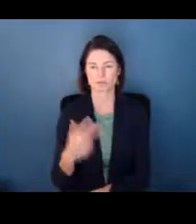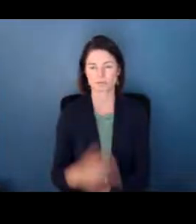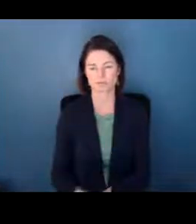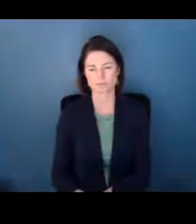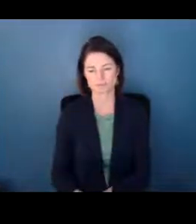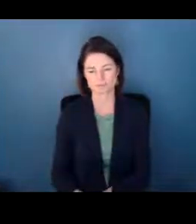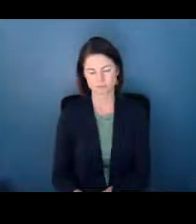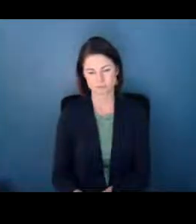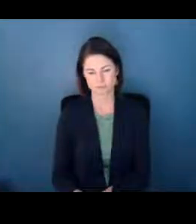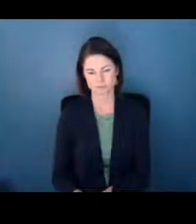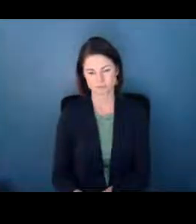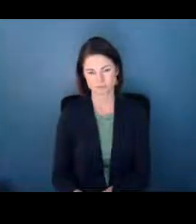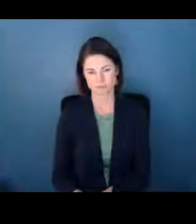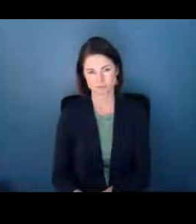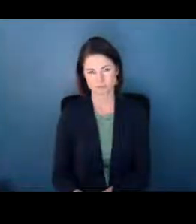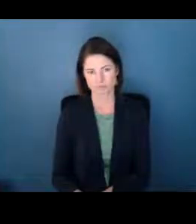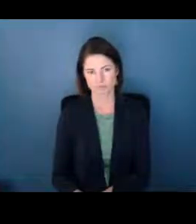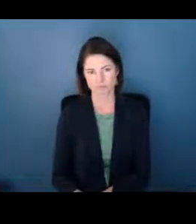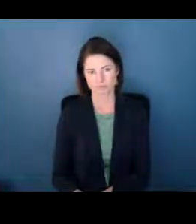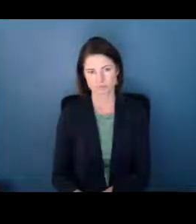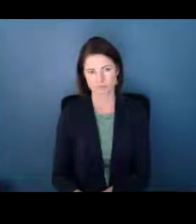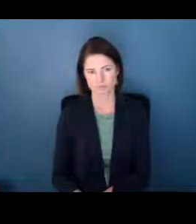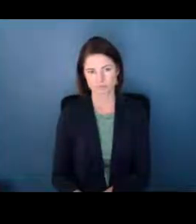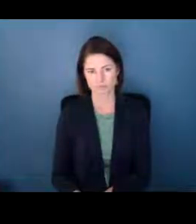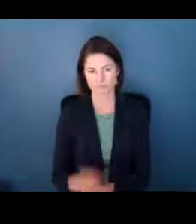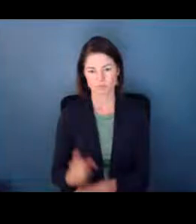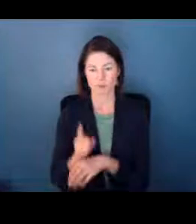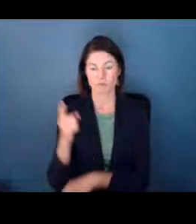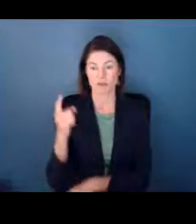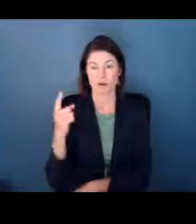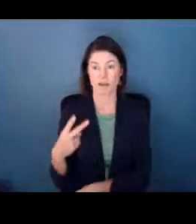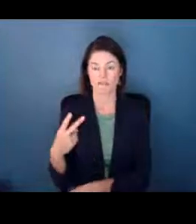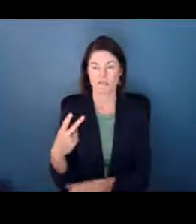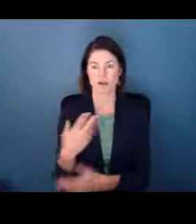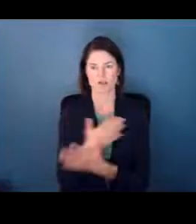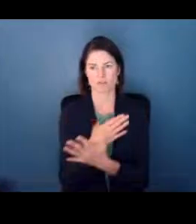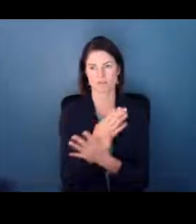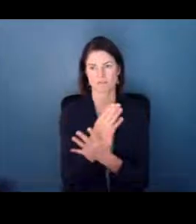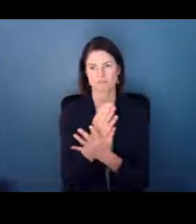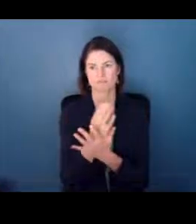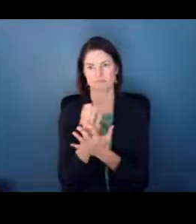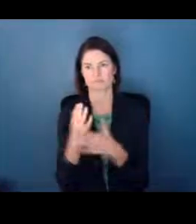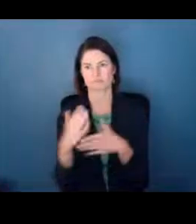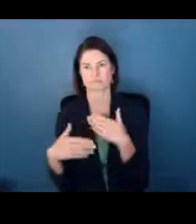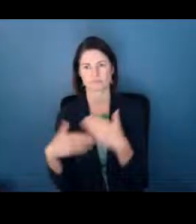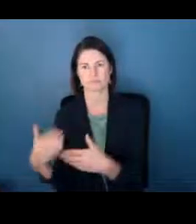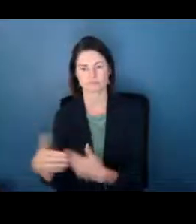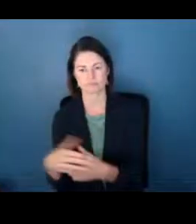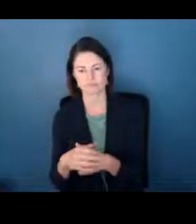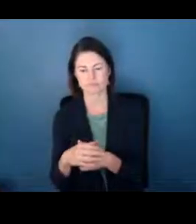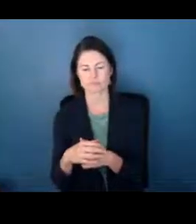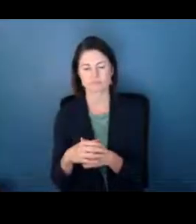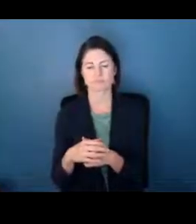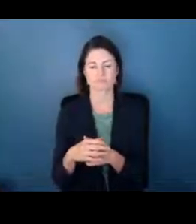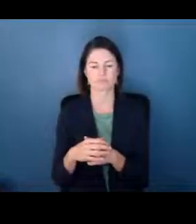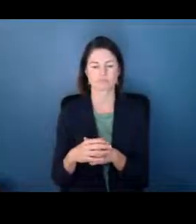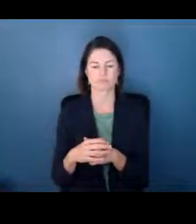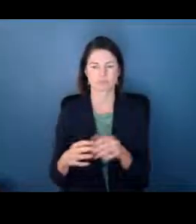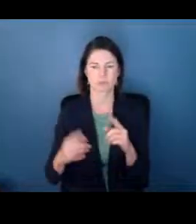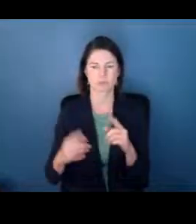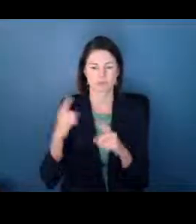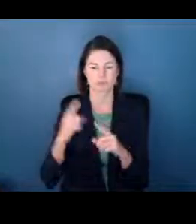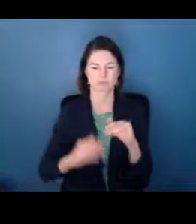Over half are what we're calling well underway, and together that's about over 85% of